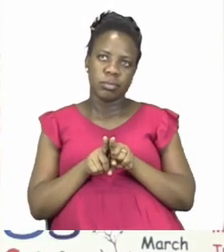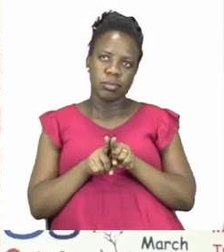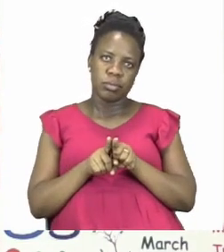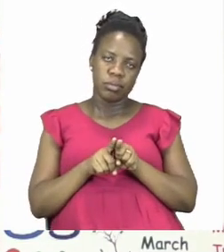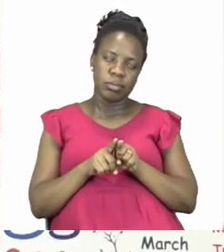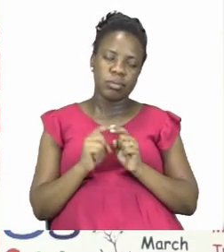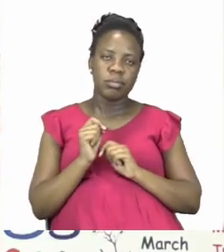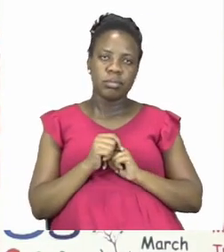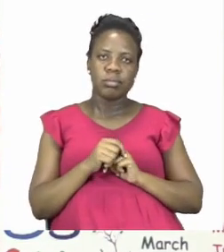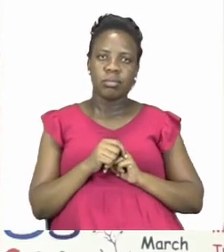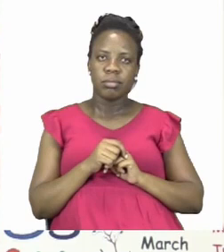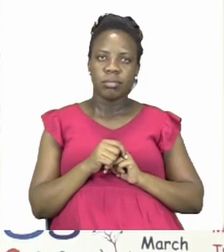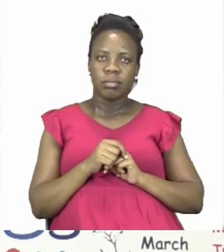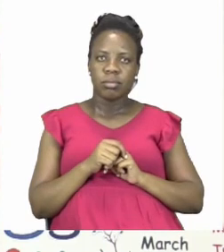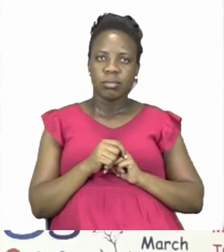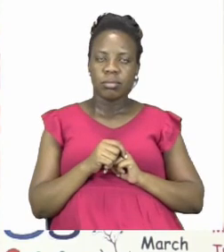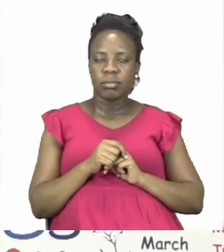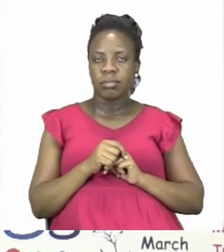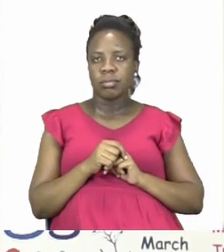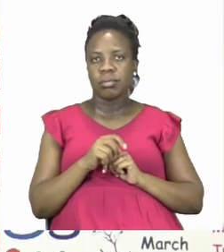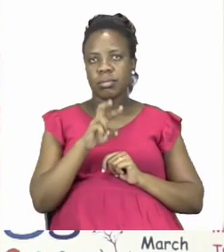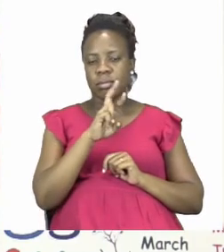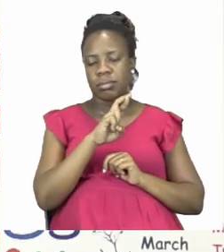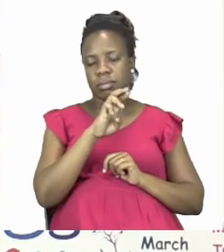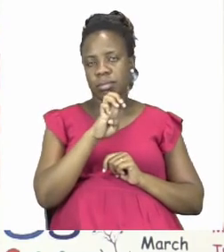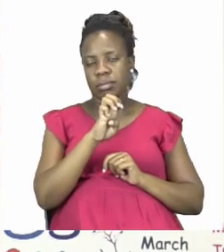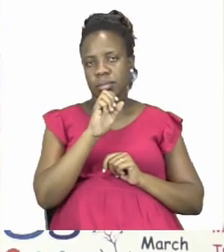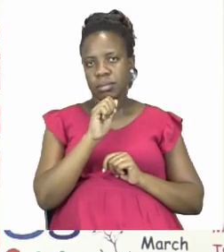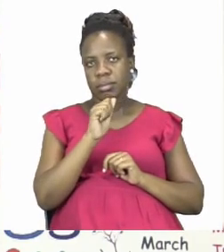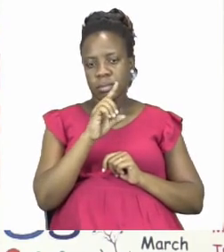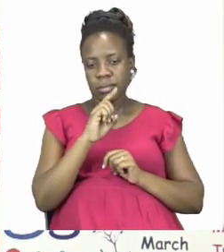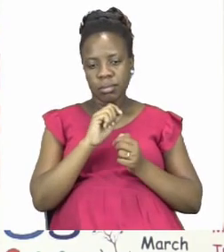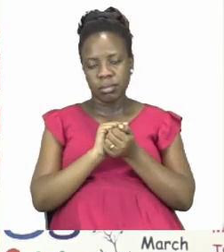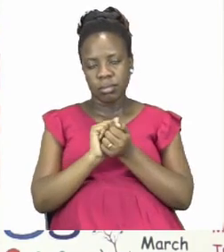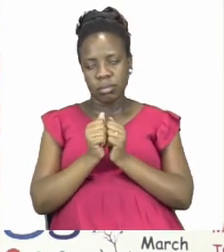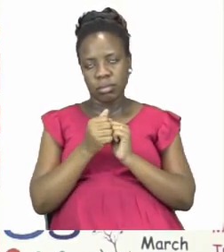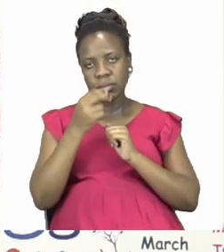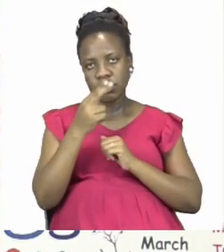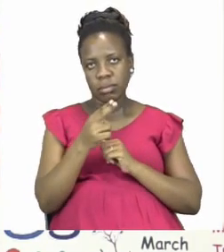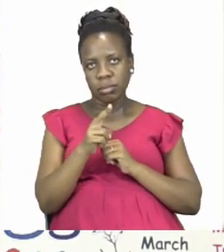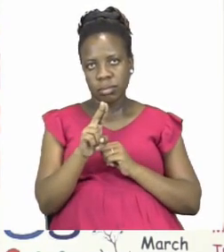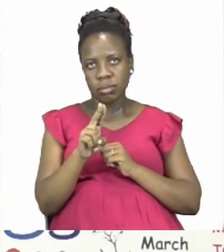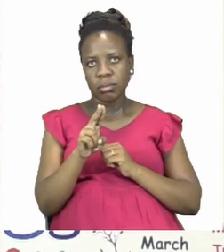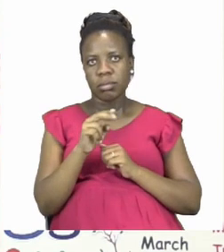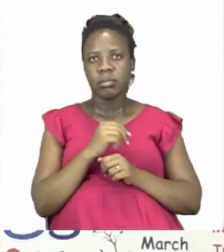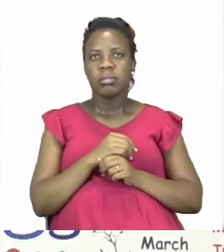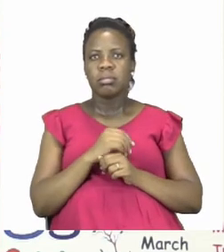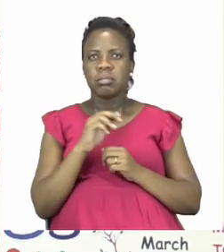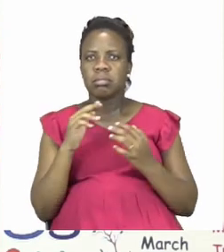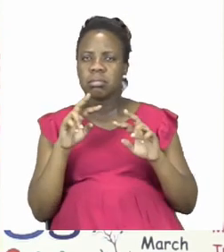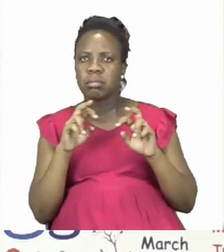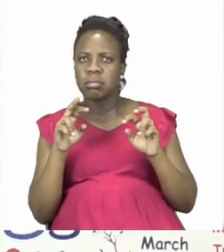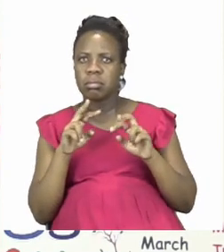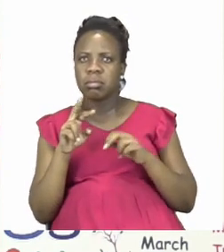read. Okay, now let's see if we can find the word red in our word